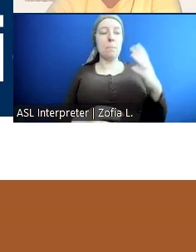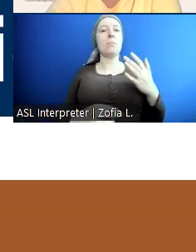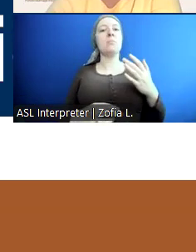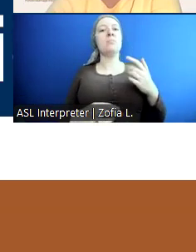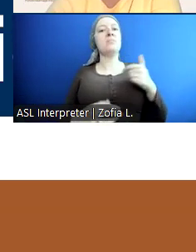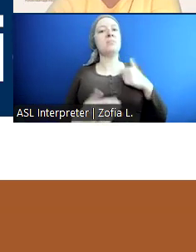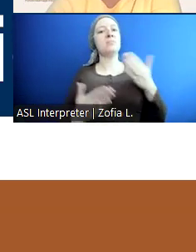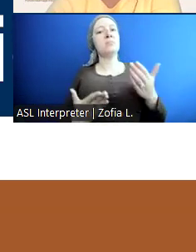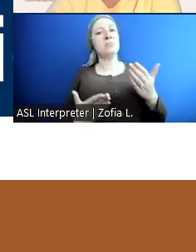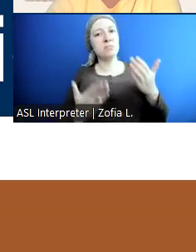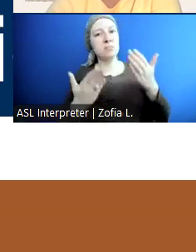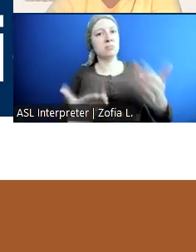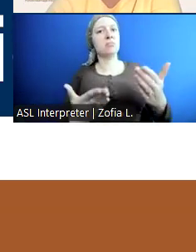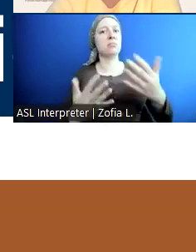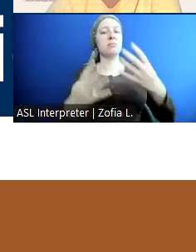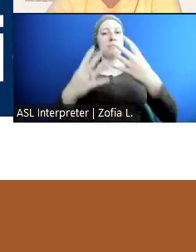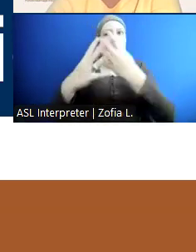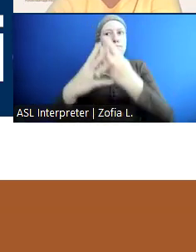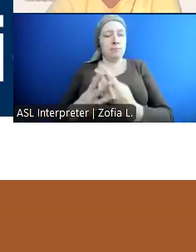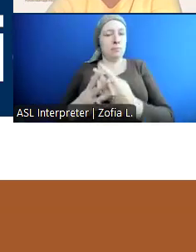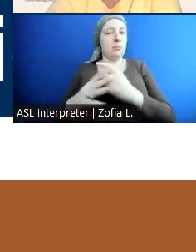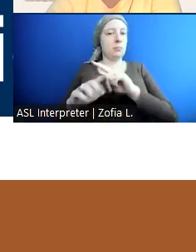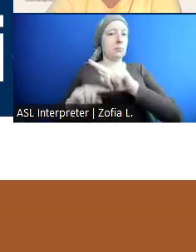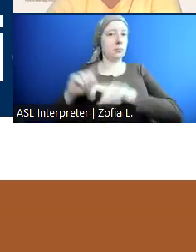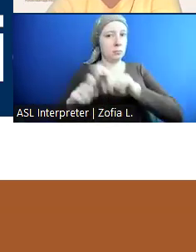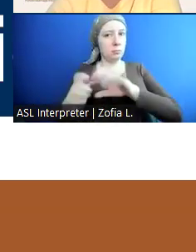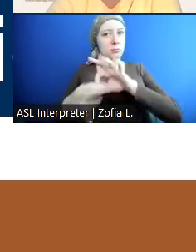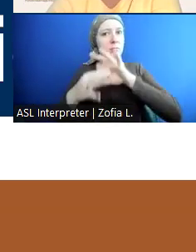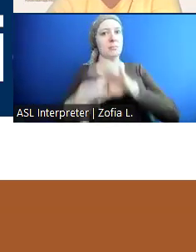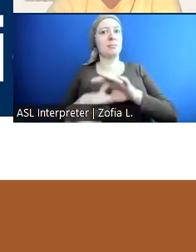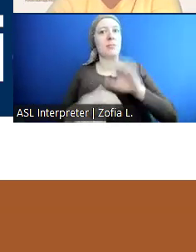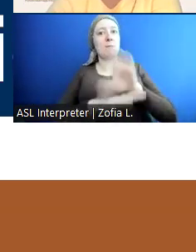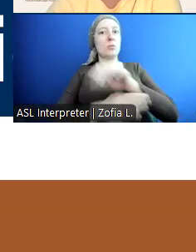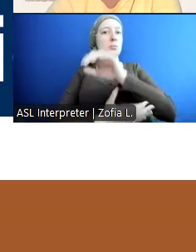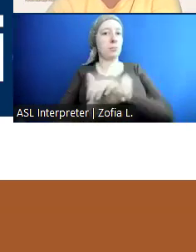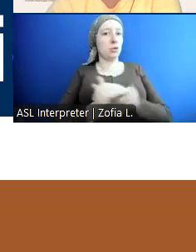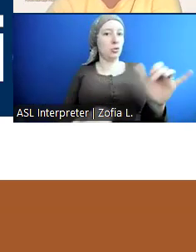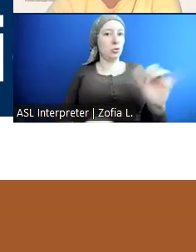certainly be screening and asking questions related to forced marriage.